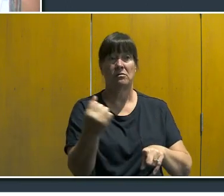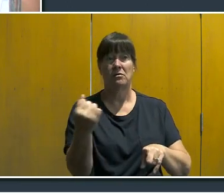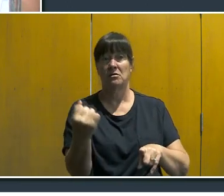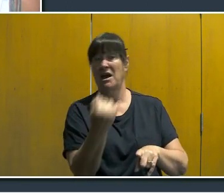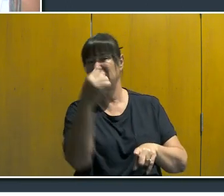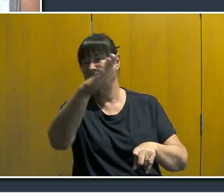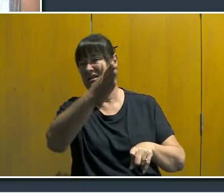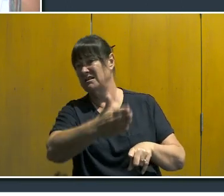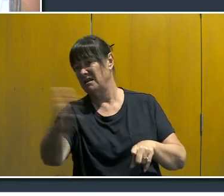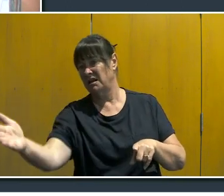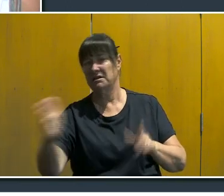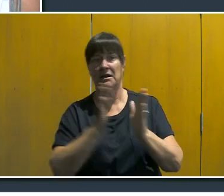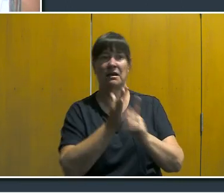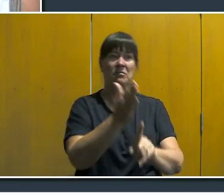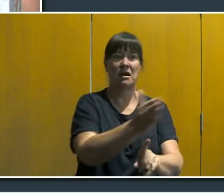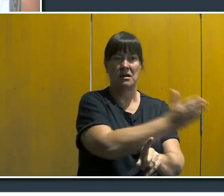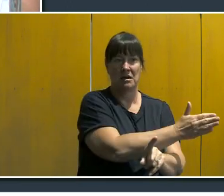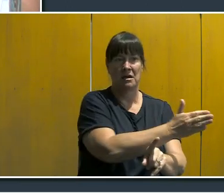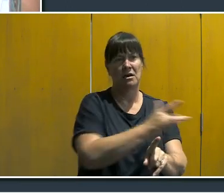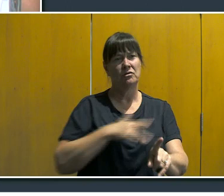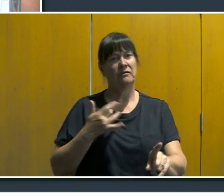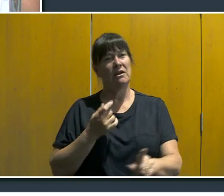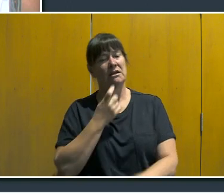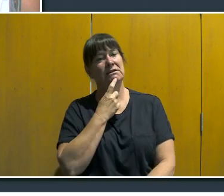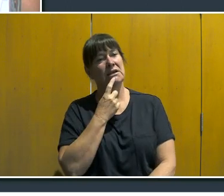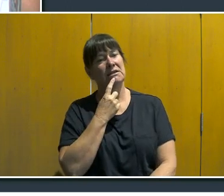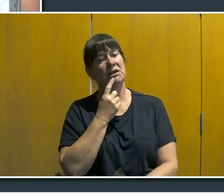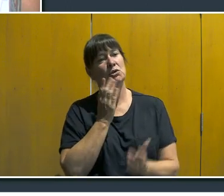do you think it's easier to access Napier services than those